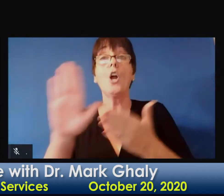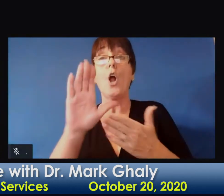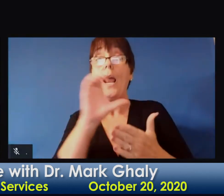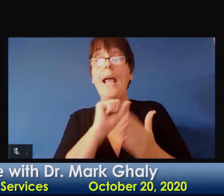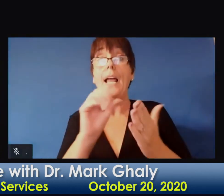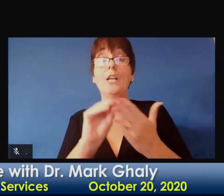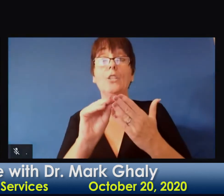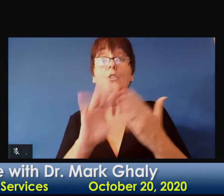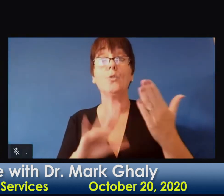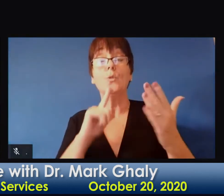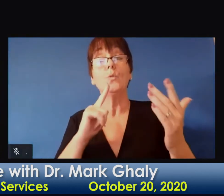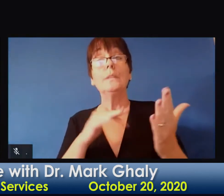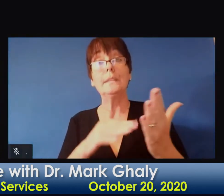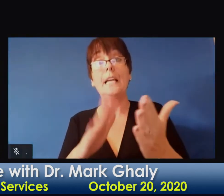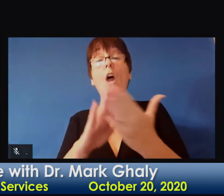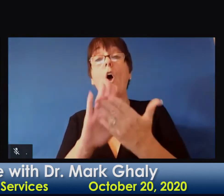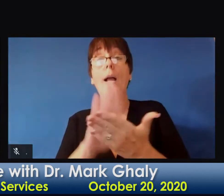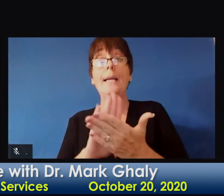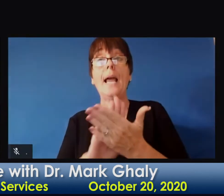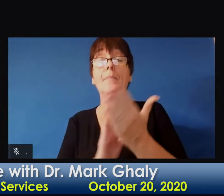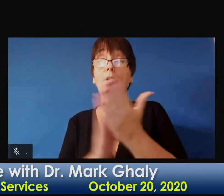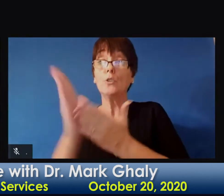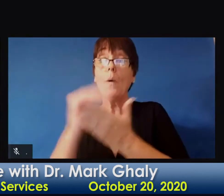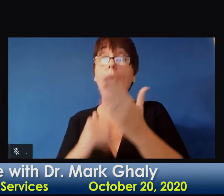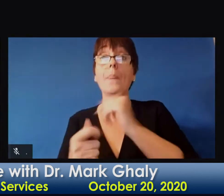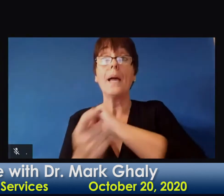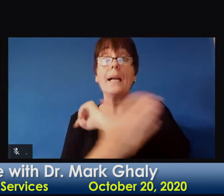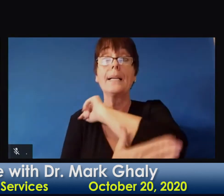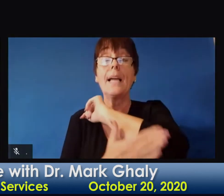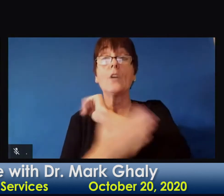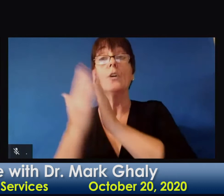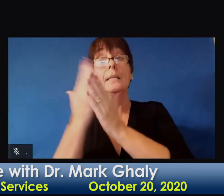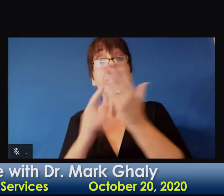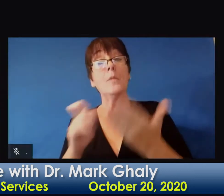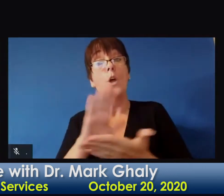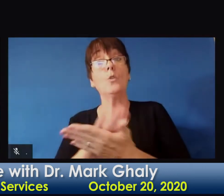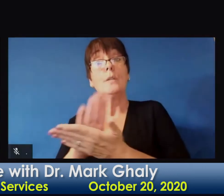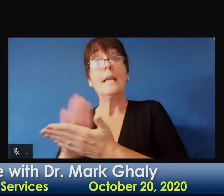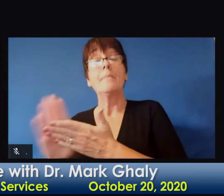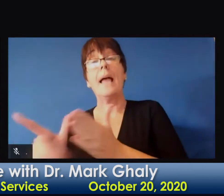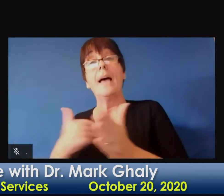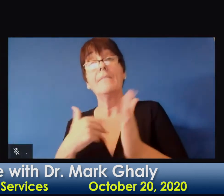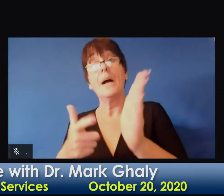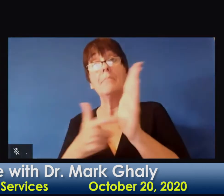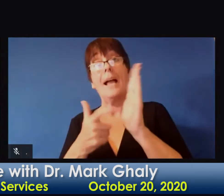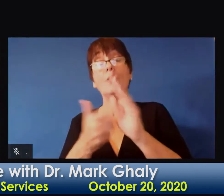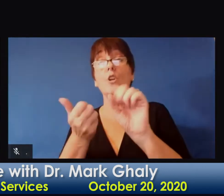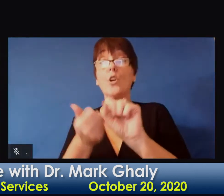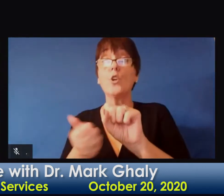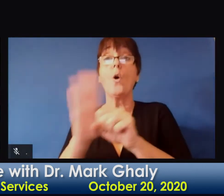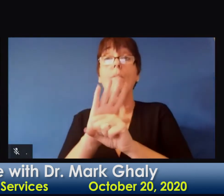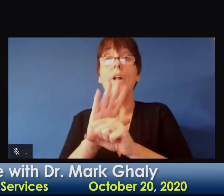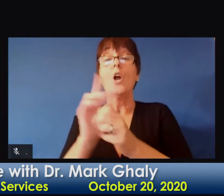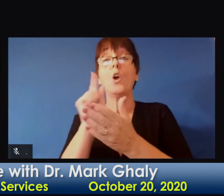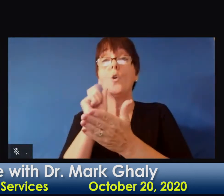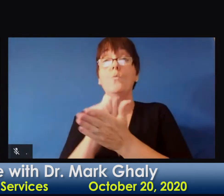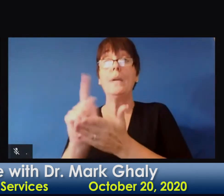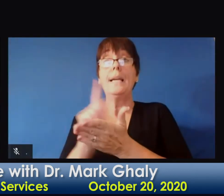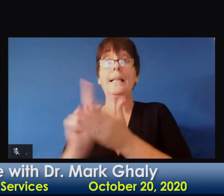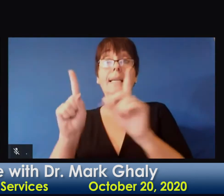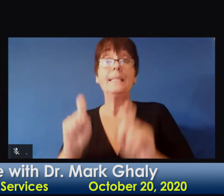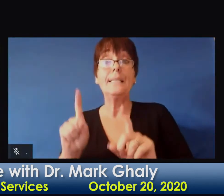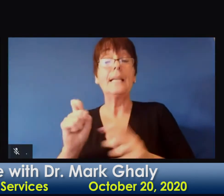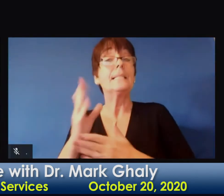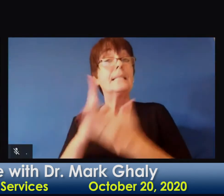are studying right now on campuses across the country. Some of those campuses have mandatory COVID-19 weekly testing and others